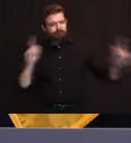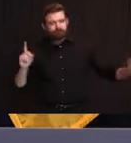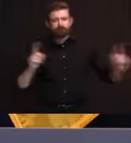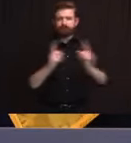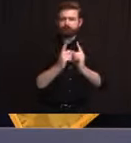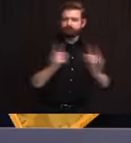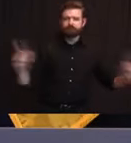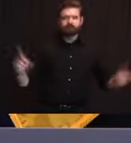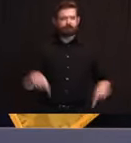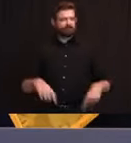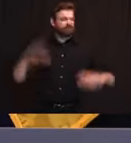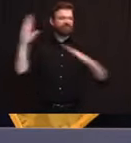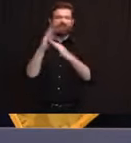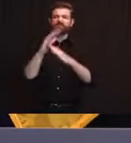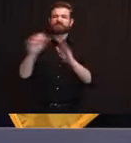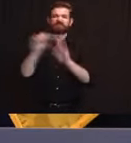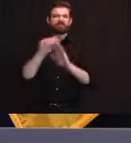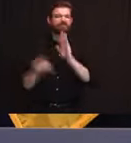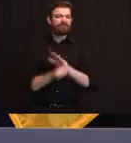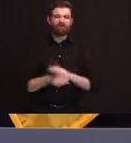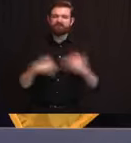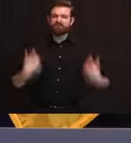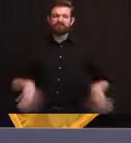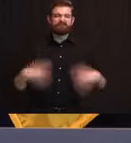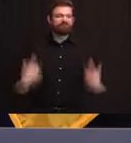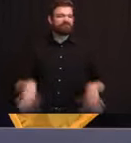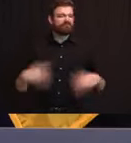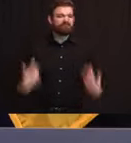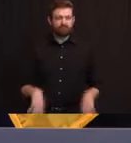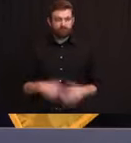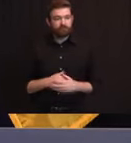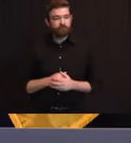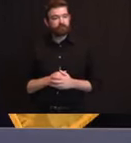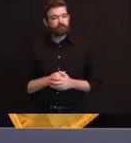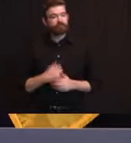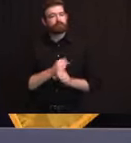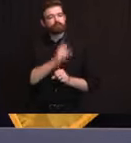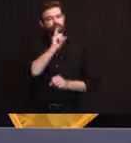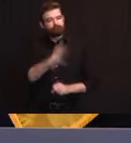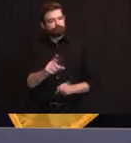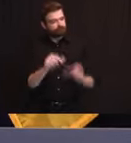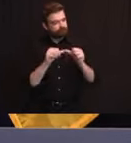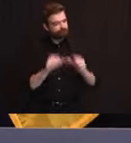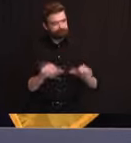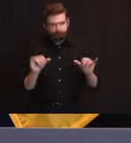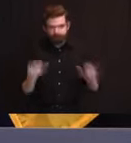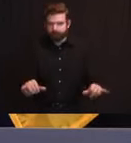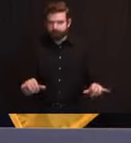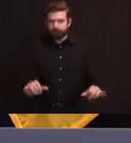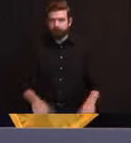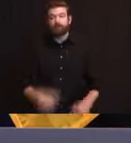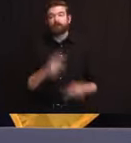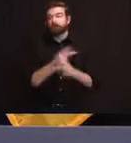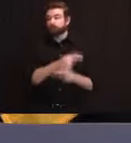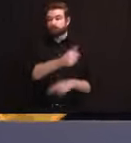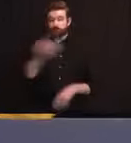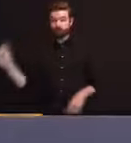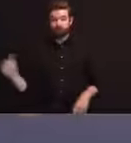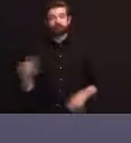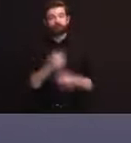has been the case, is the case, and let's together make sure it is always the case. Take care and have a great, safe weekend.